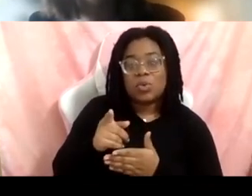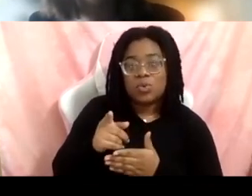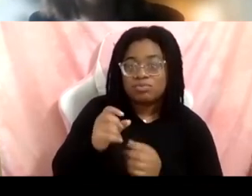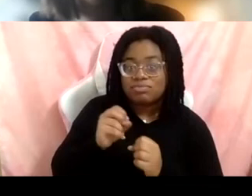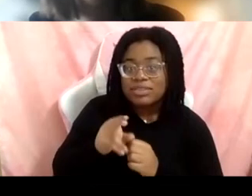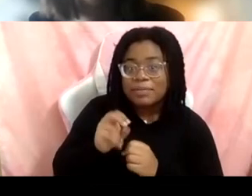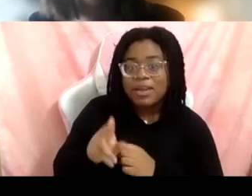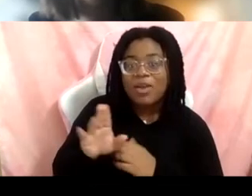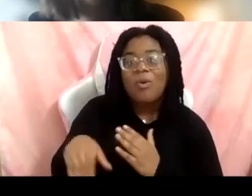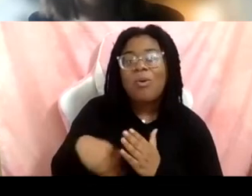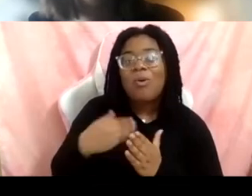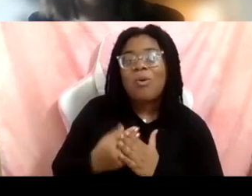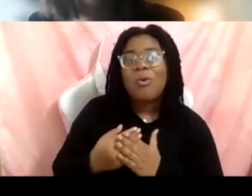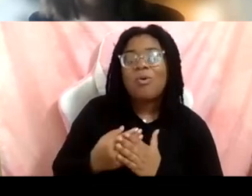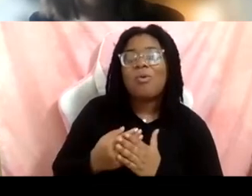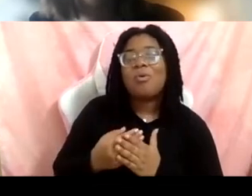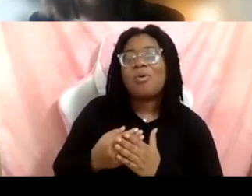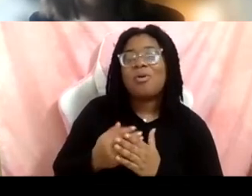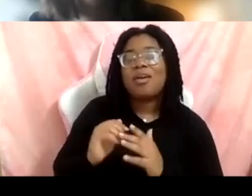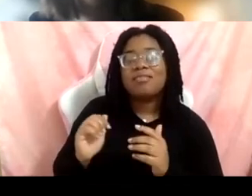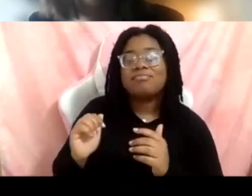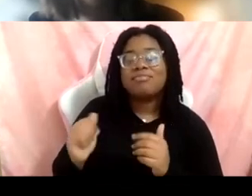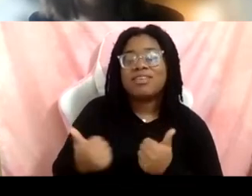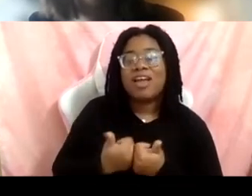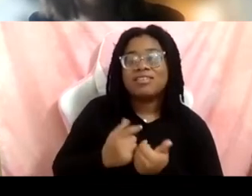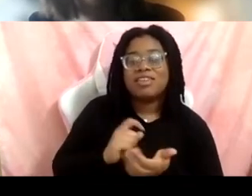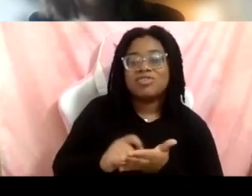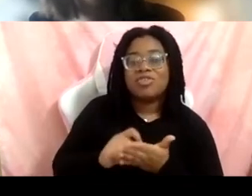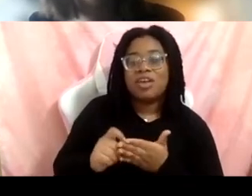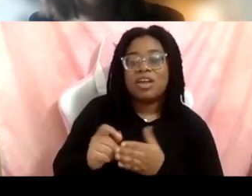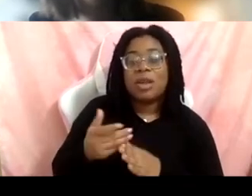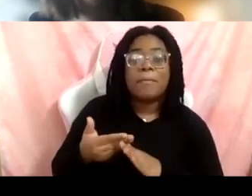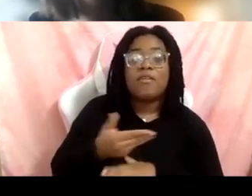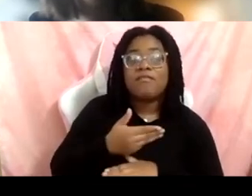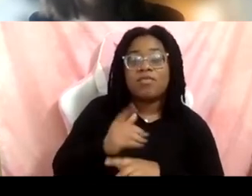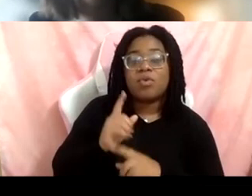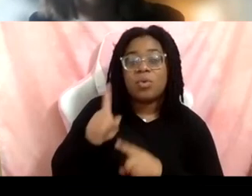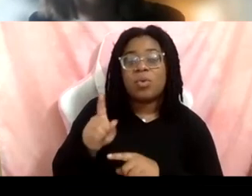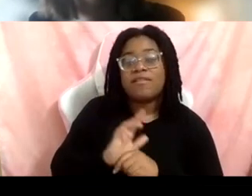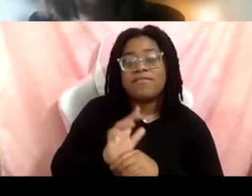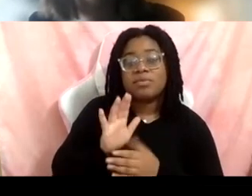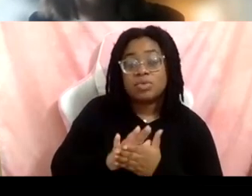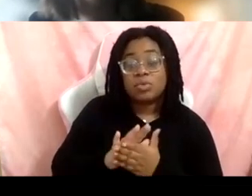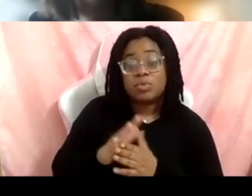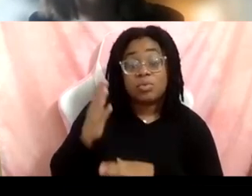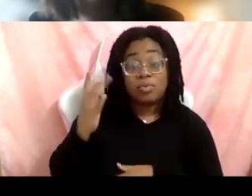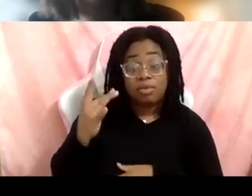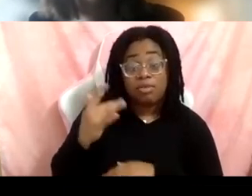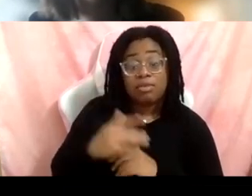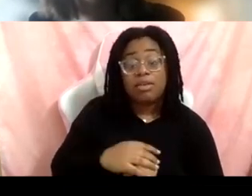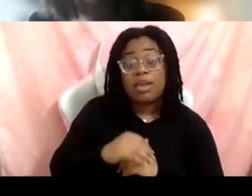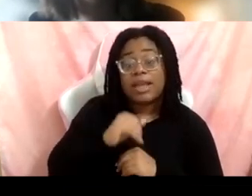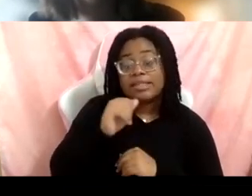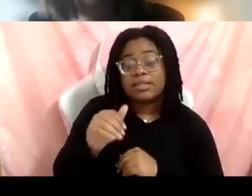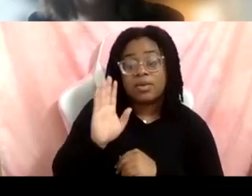you might get a deal that way and get some recognition that way before you go to film school, because I don't